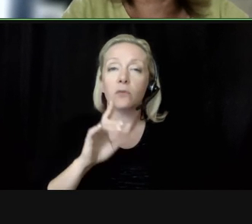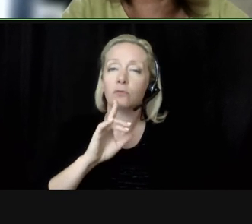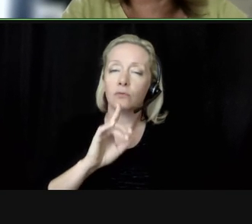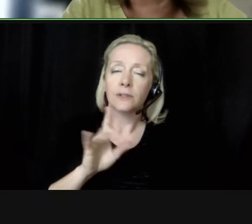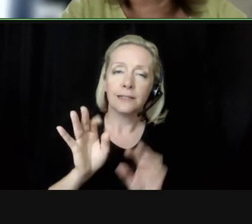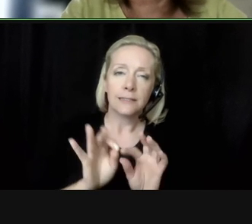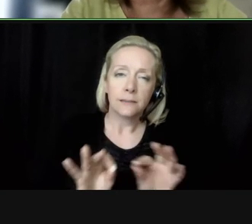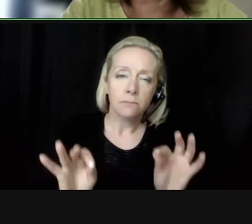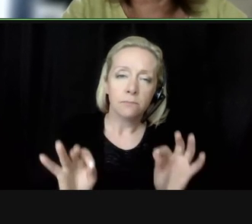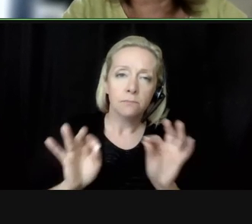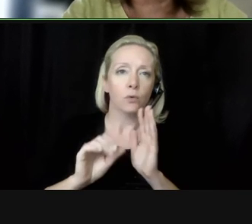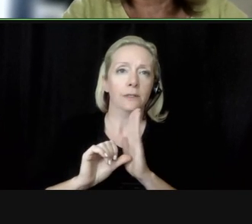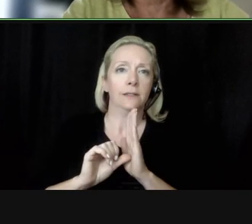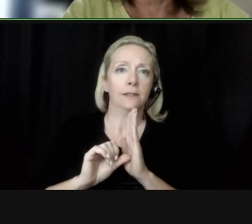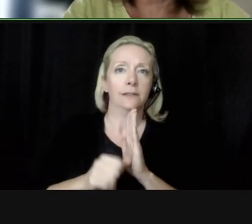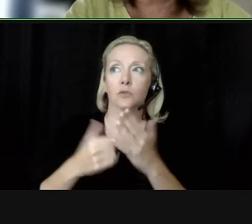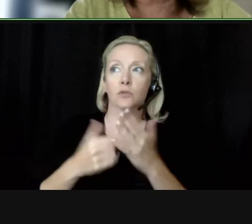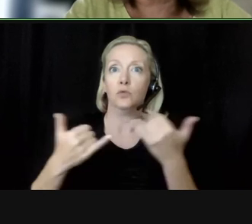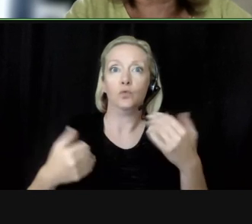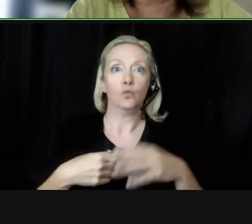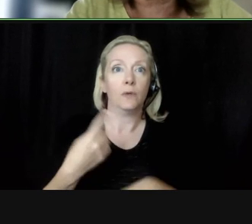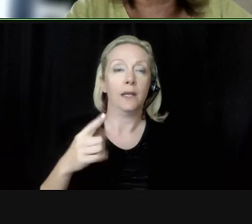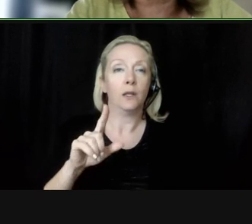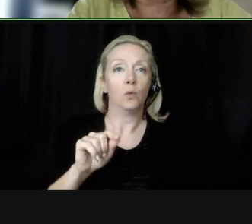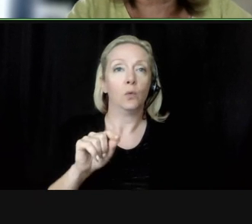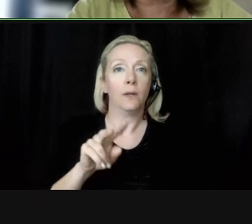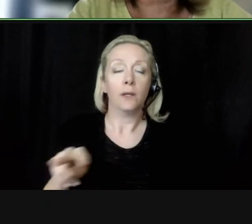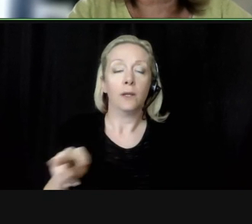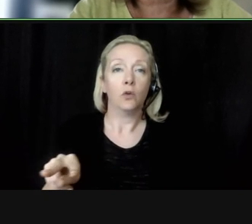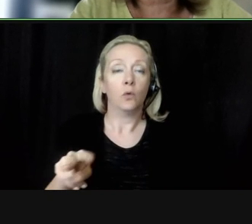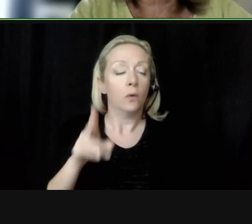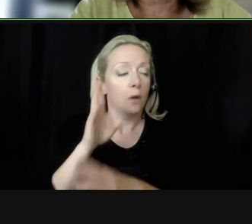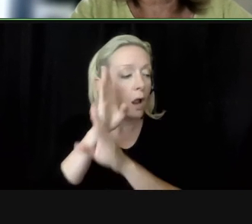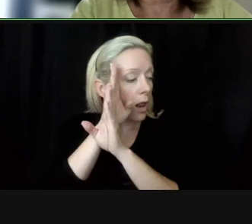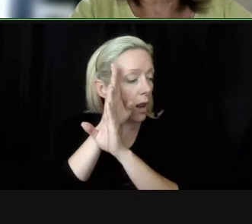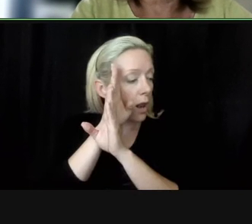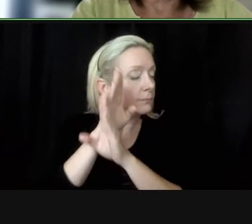important, especially today, not to keep your head in the sand.